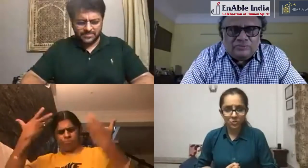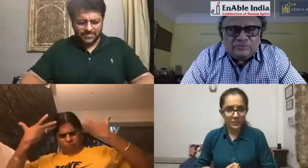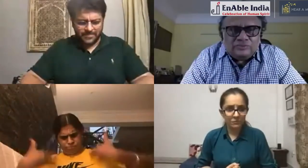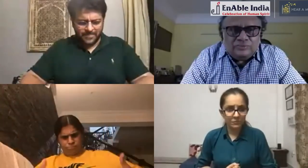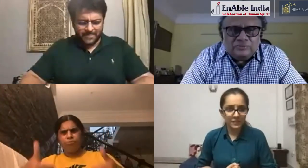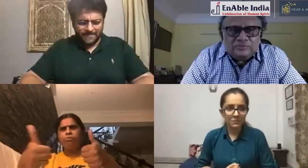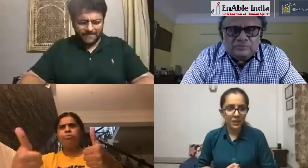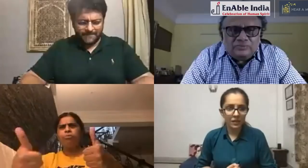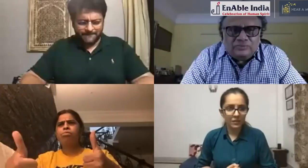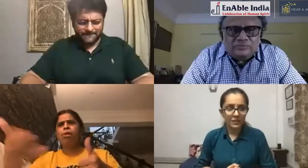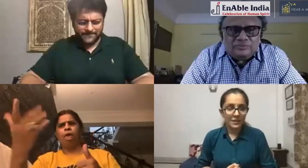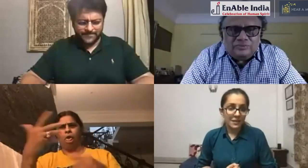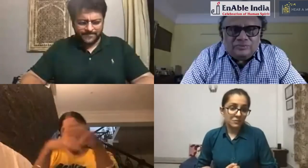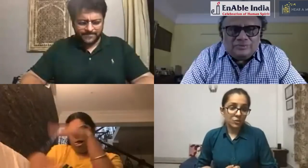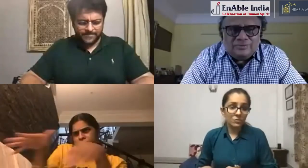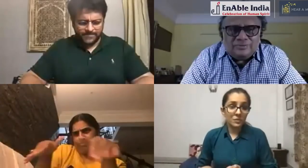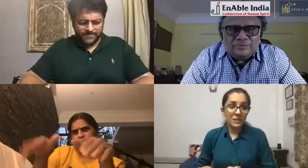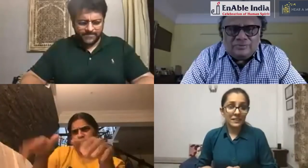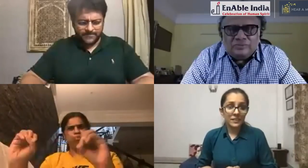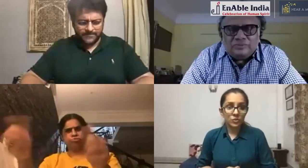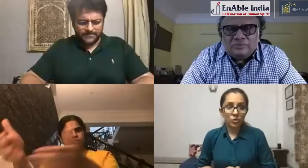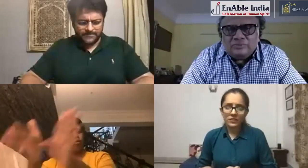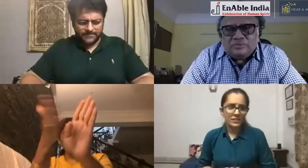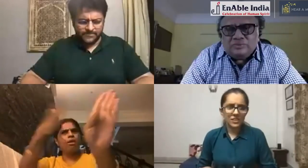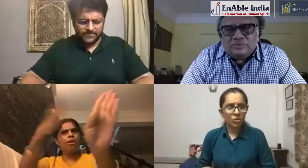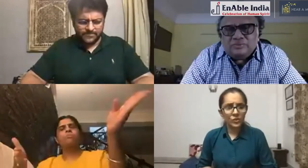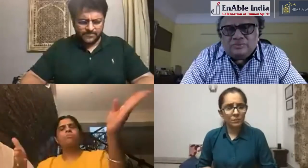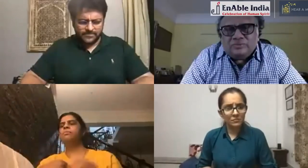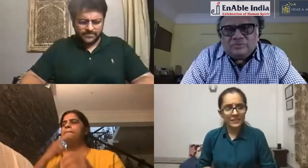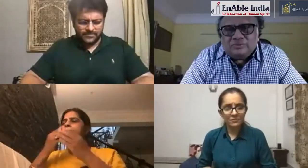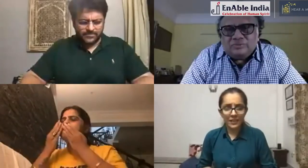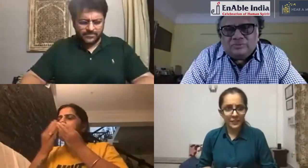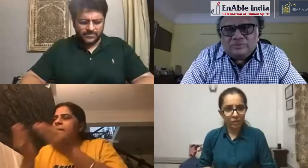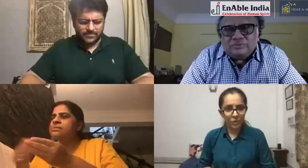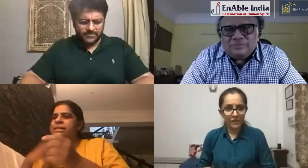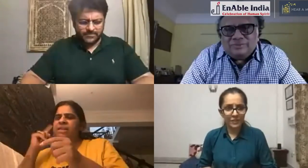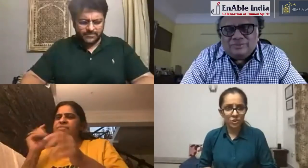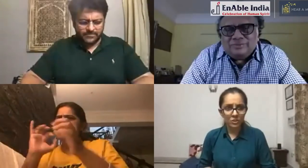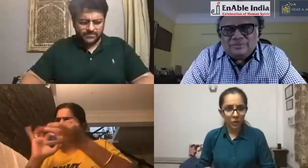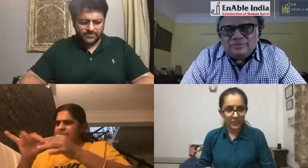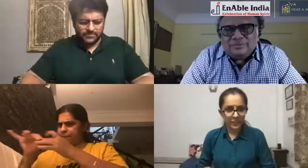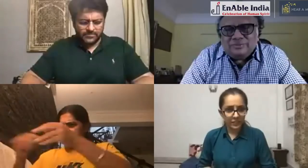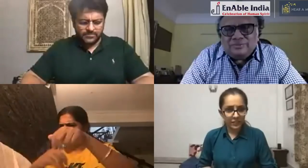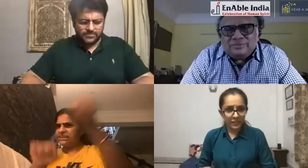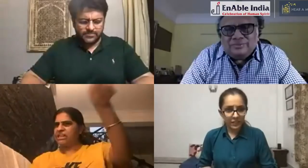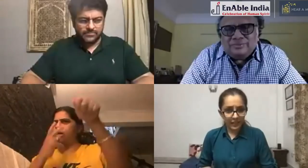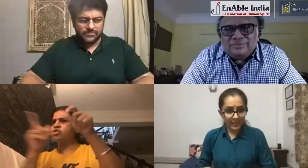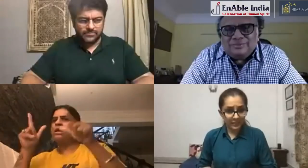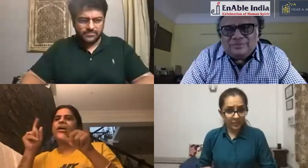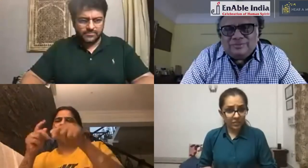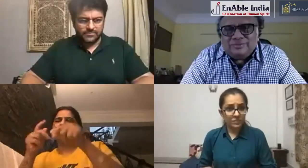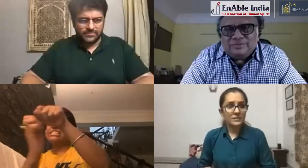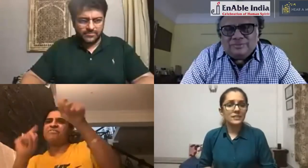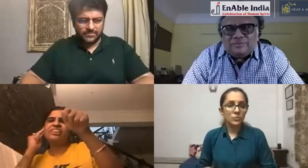certificate. If you can give me some, rebate, and I could go out. They said, no, you're perfectly fine. You have functional body.